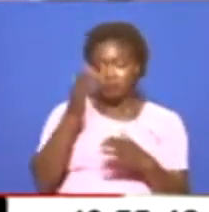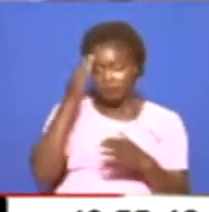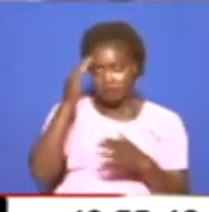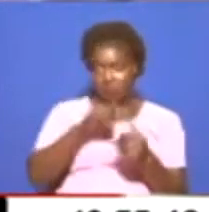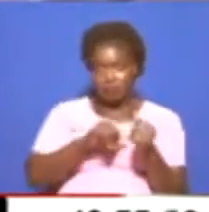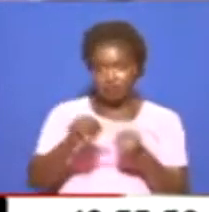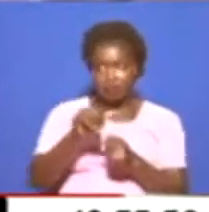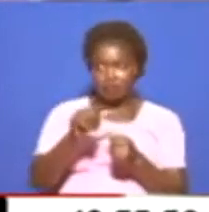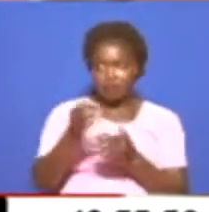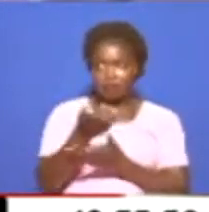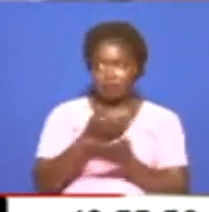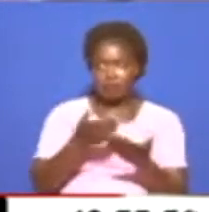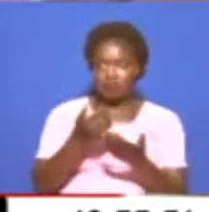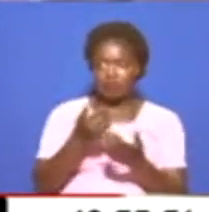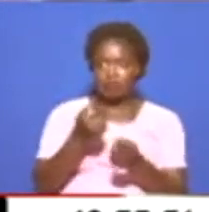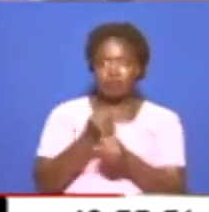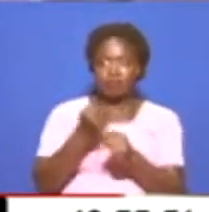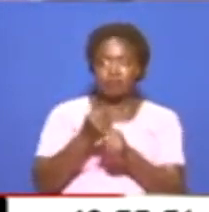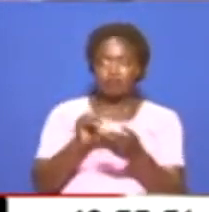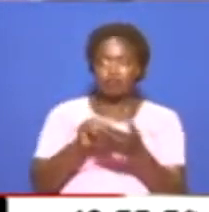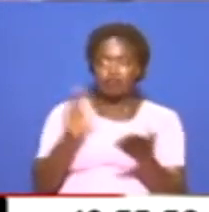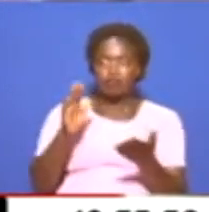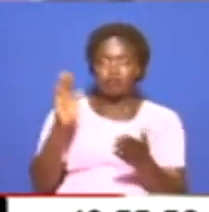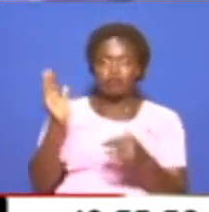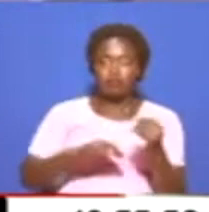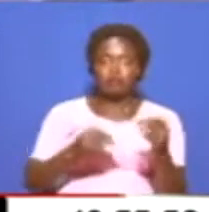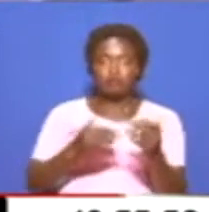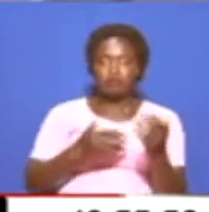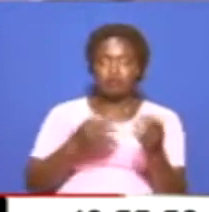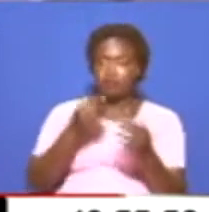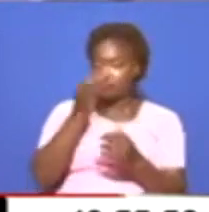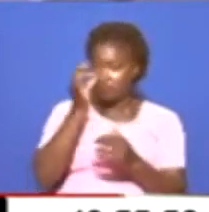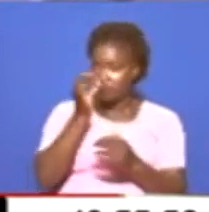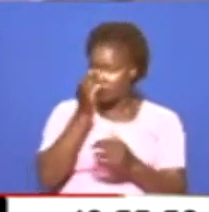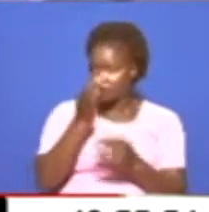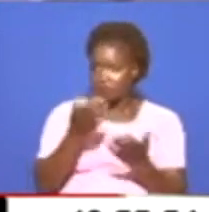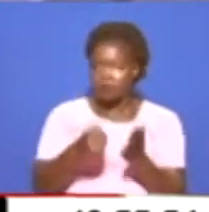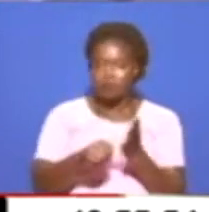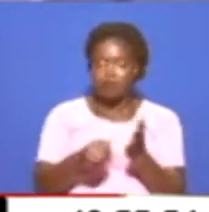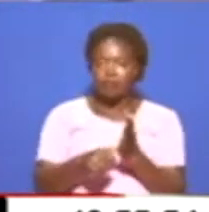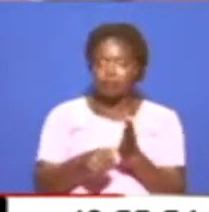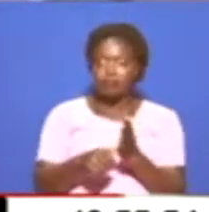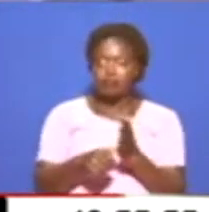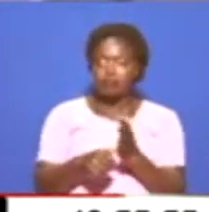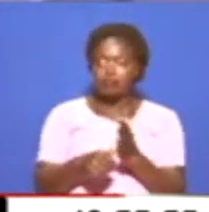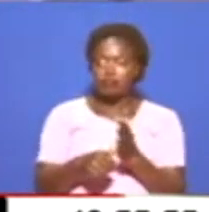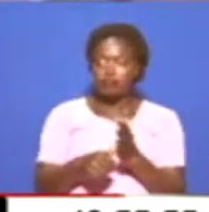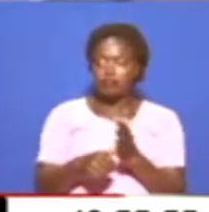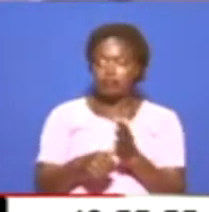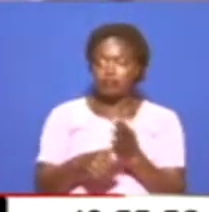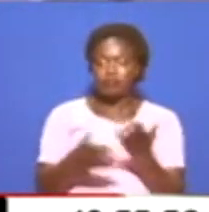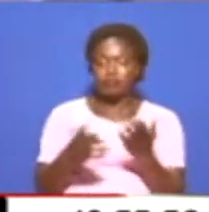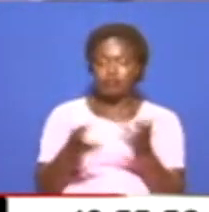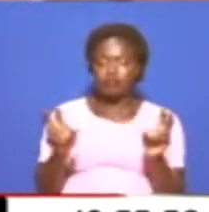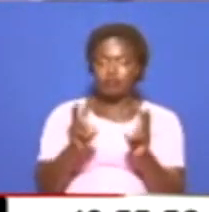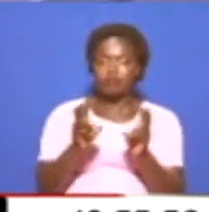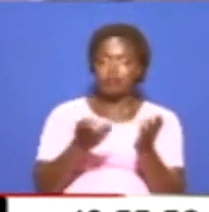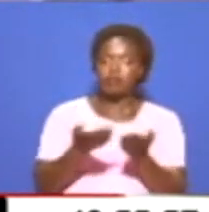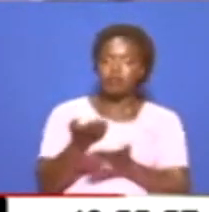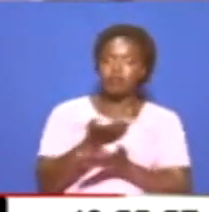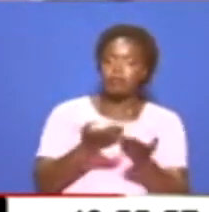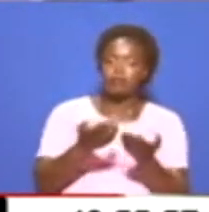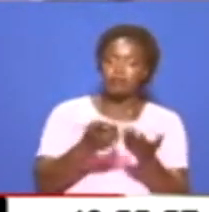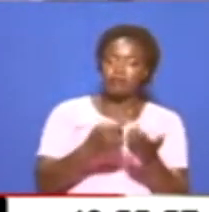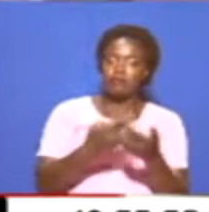President Kenyatta actually has done more economically than Mwai Kibaki did. Really? The problem is, the way you look at economics is